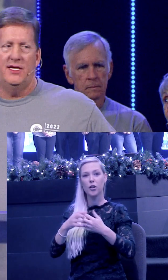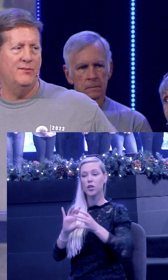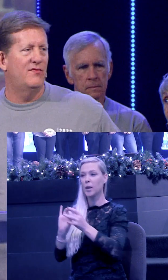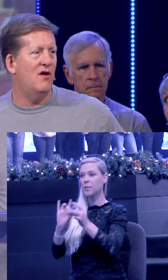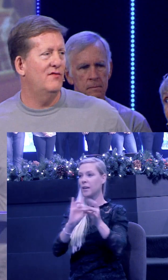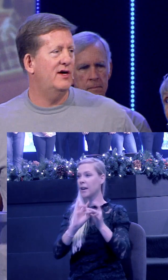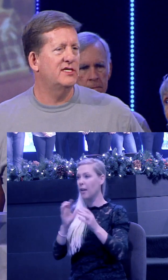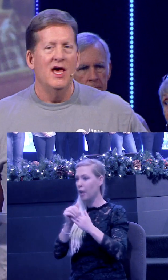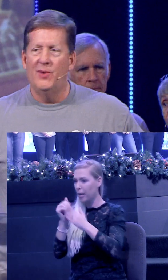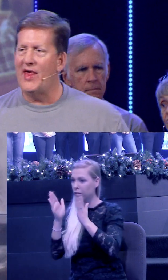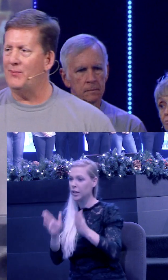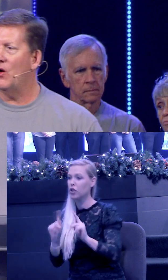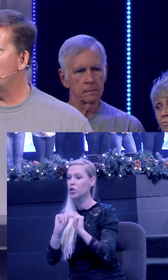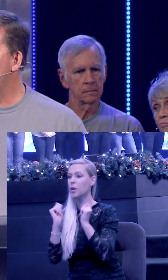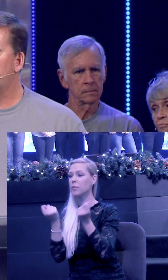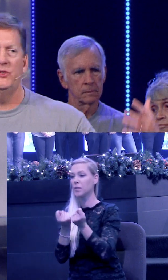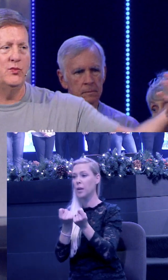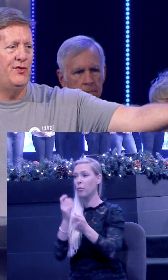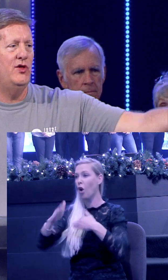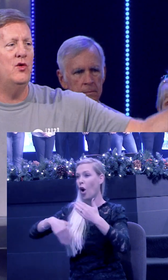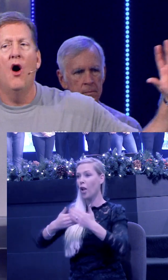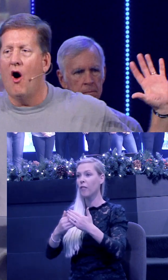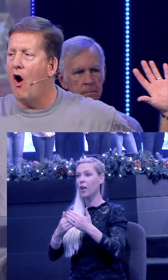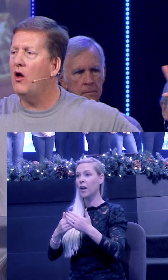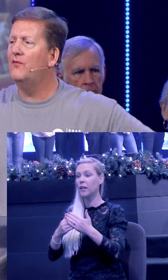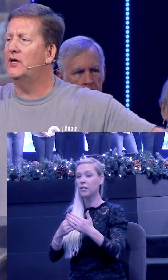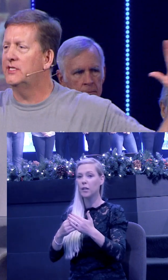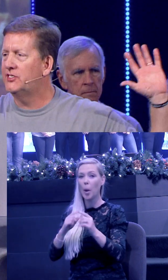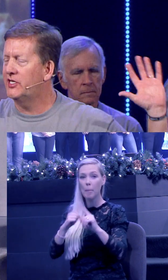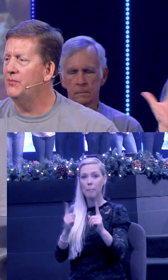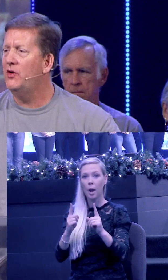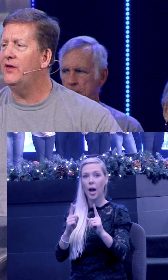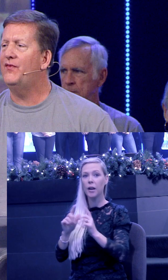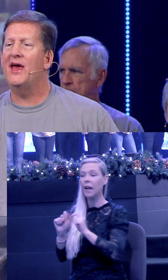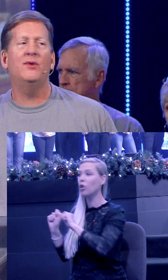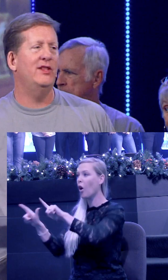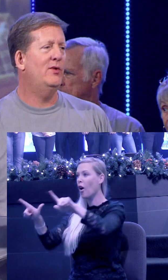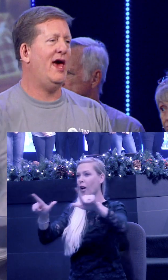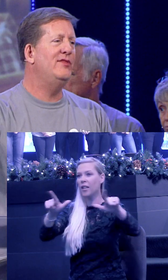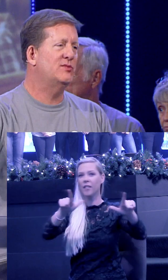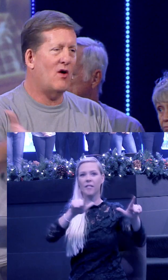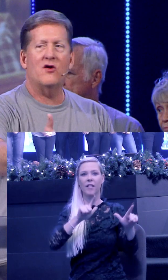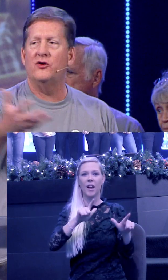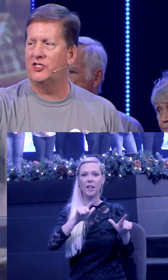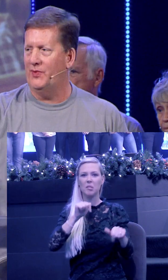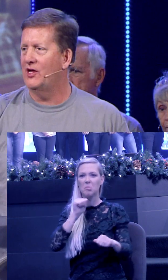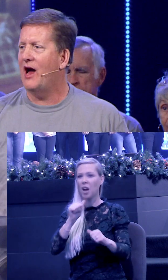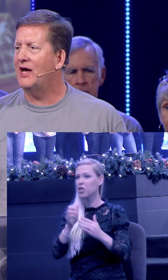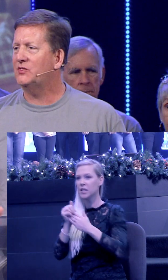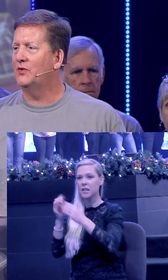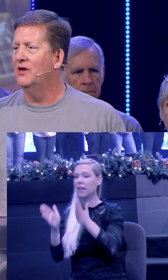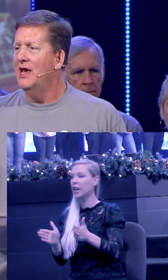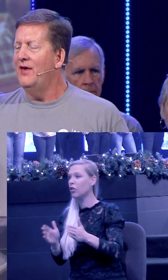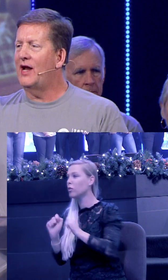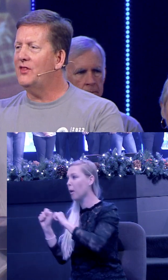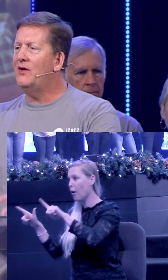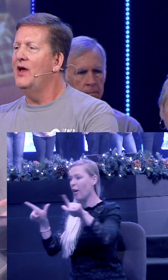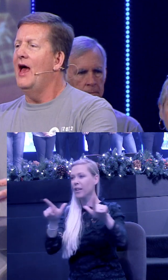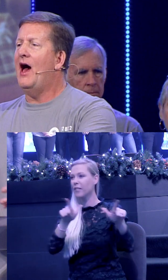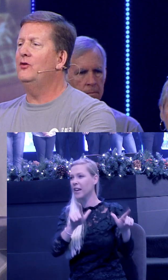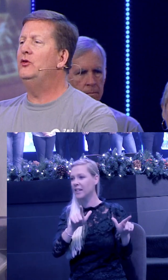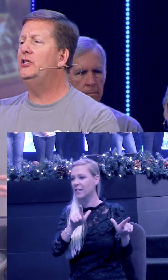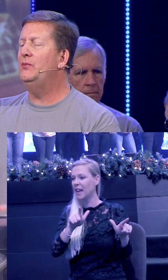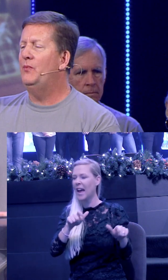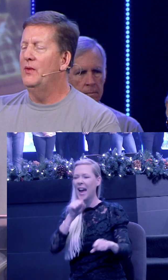leadership team of all of us, but that partnership is with you, all of us. It's the community family that we have this partnership in the gospel. And then I